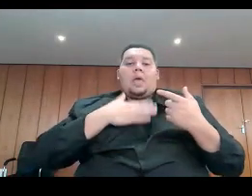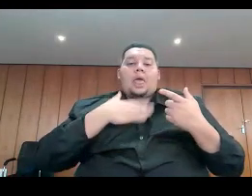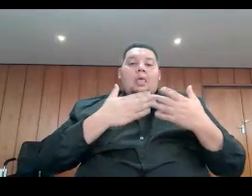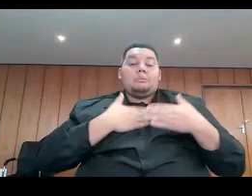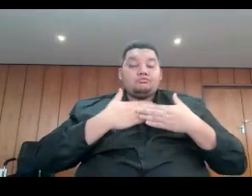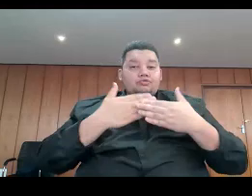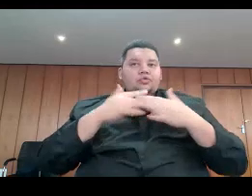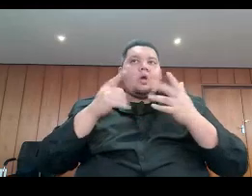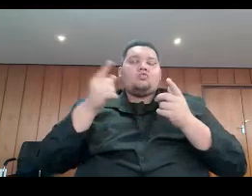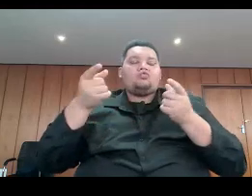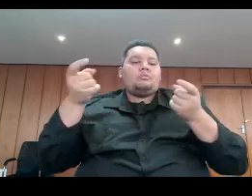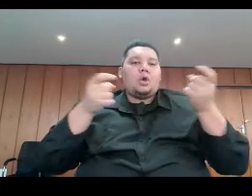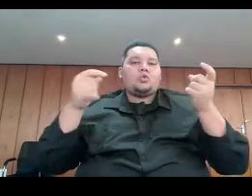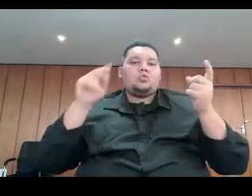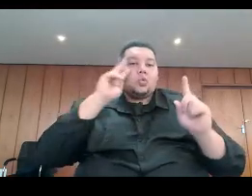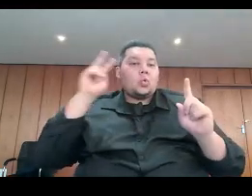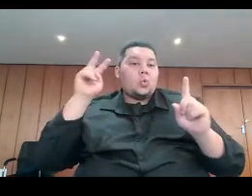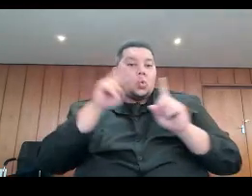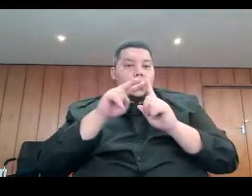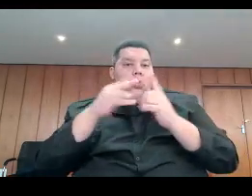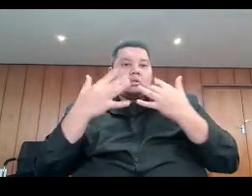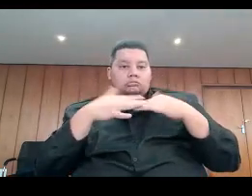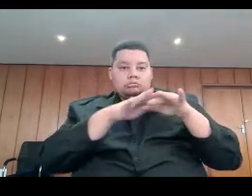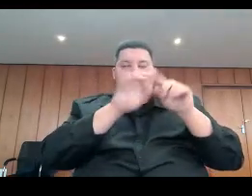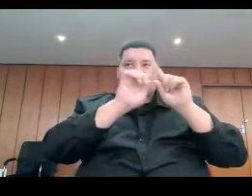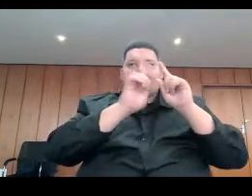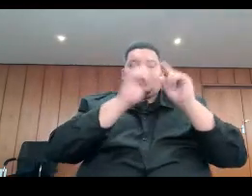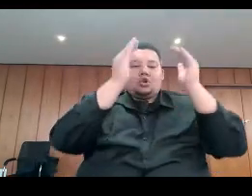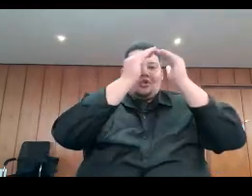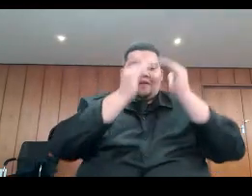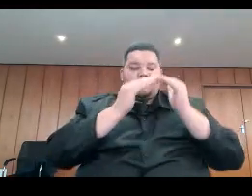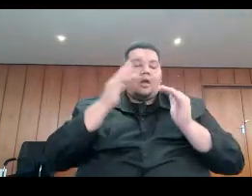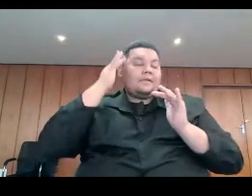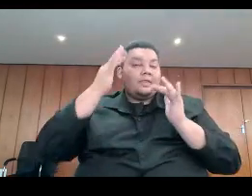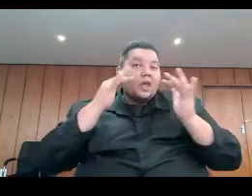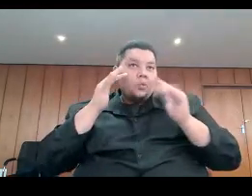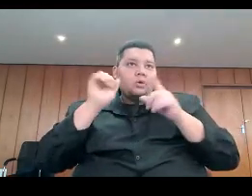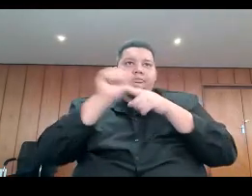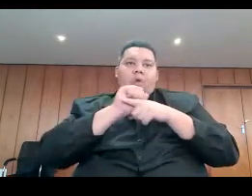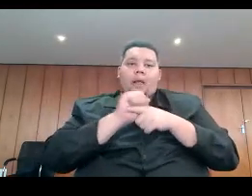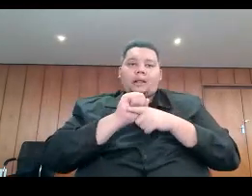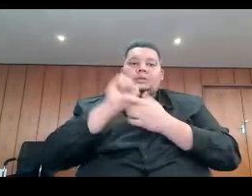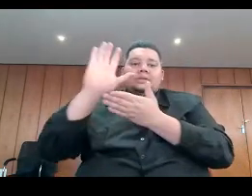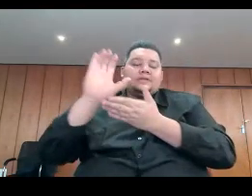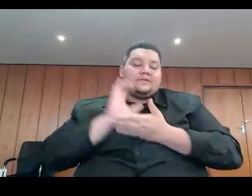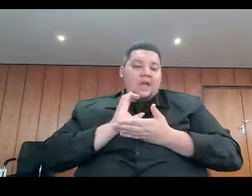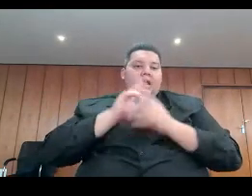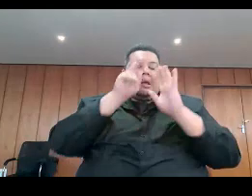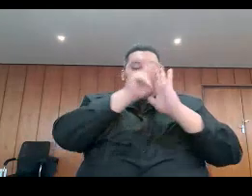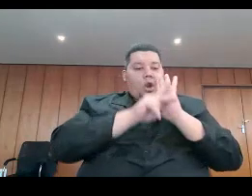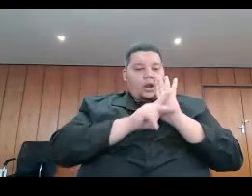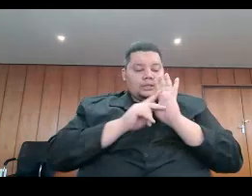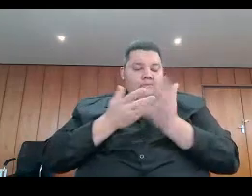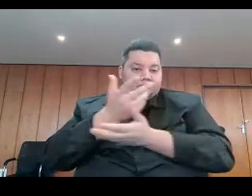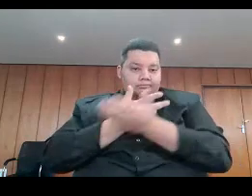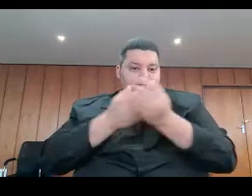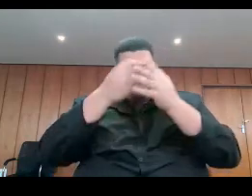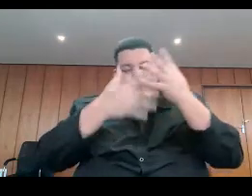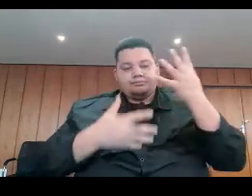managed to look at the intersected levels of theory, practice, funding, policy engagement,